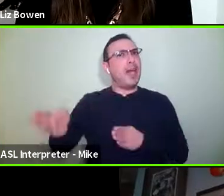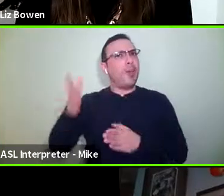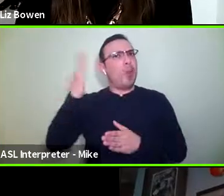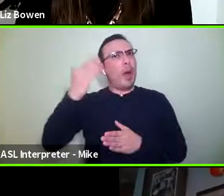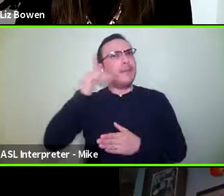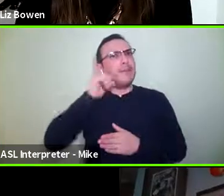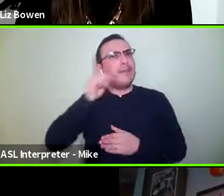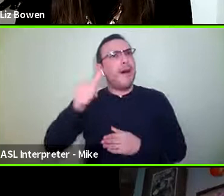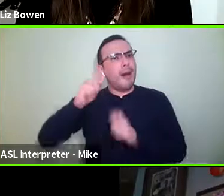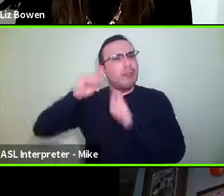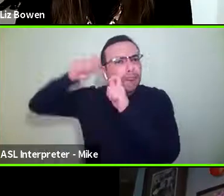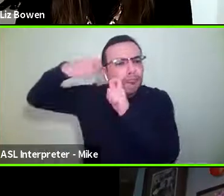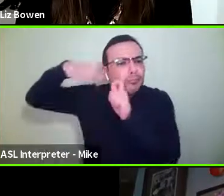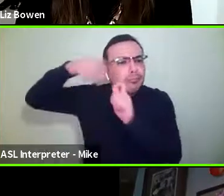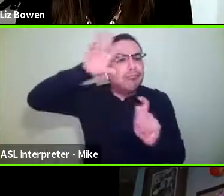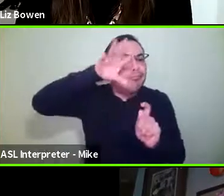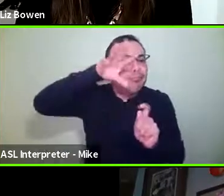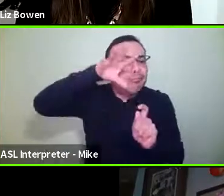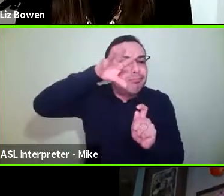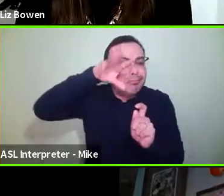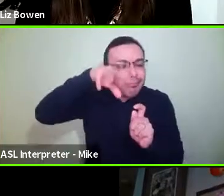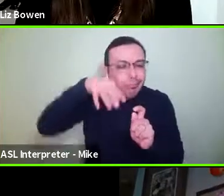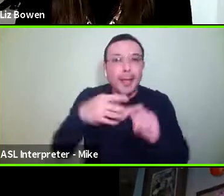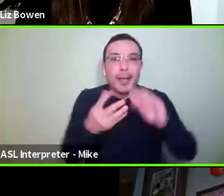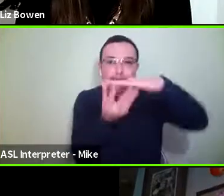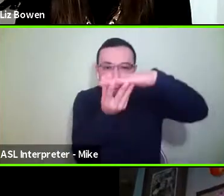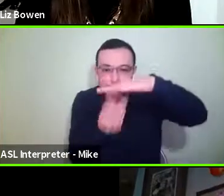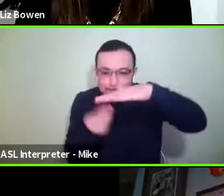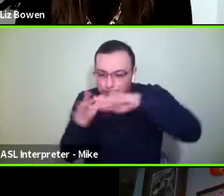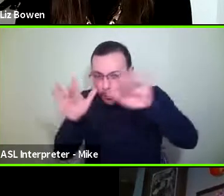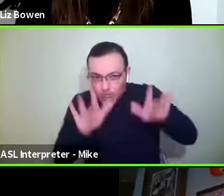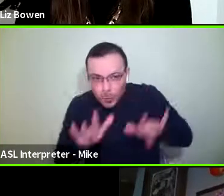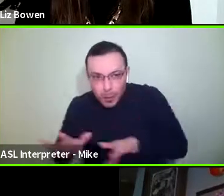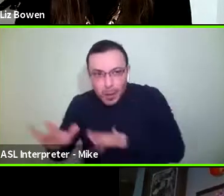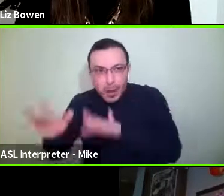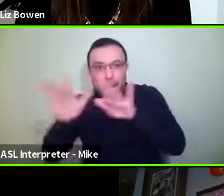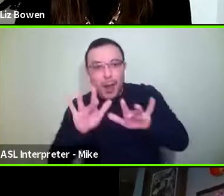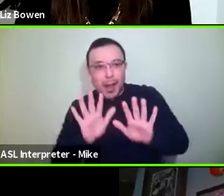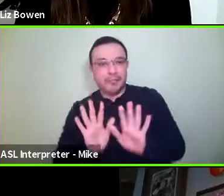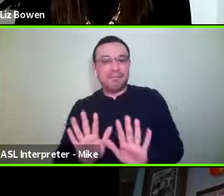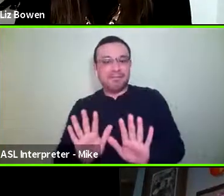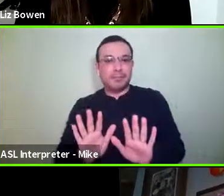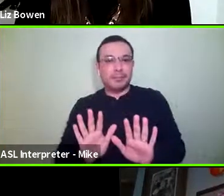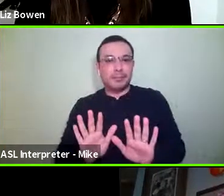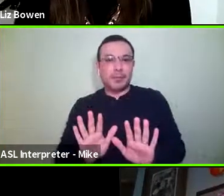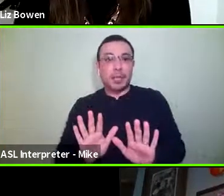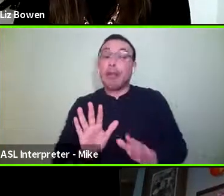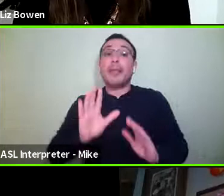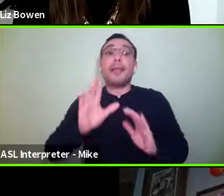the website. And we needed to transition to fully